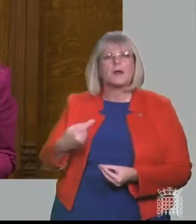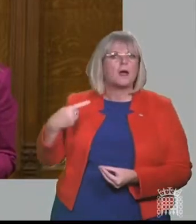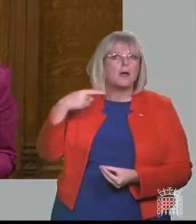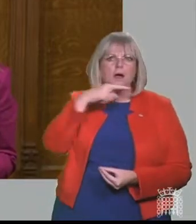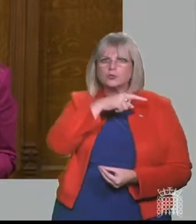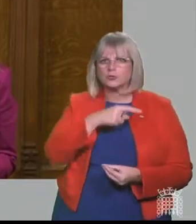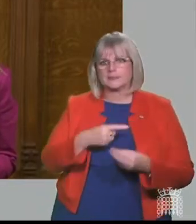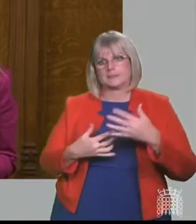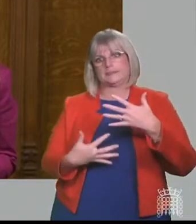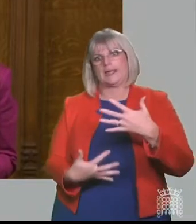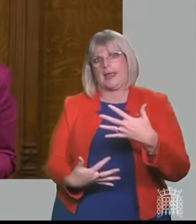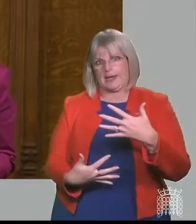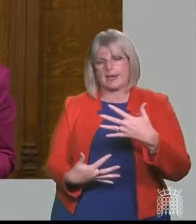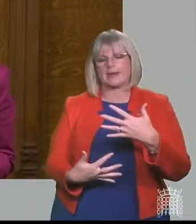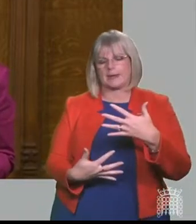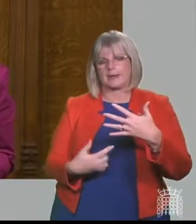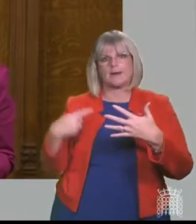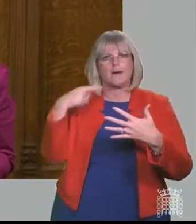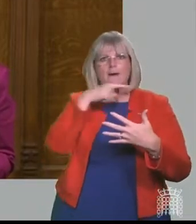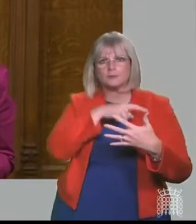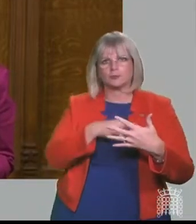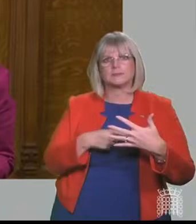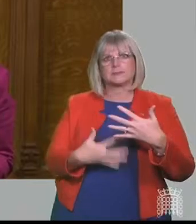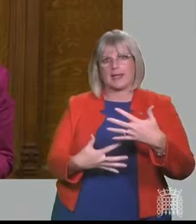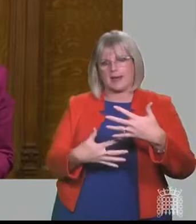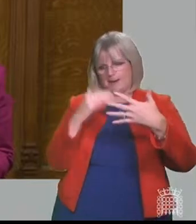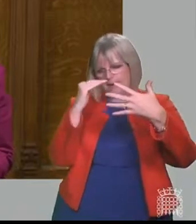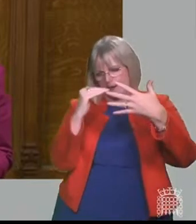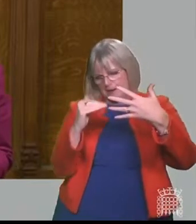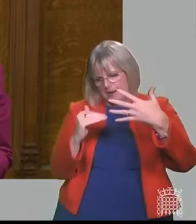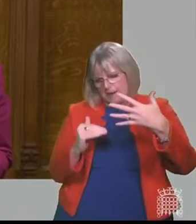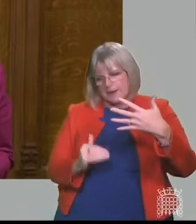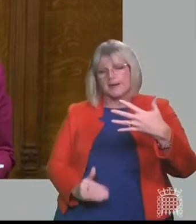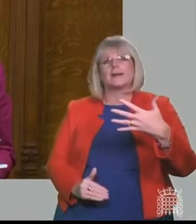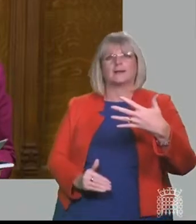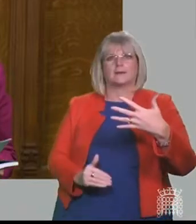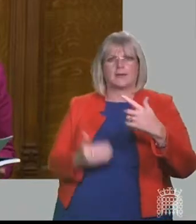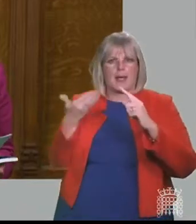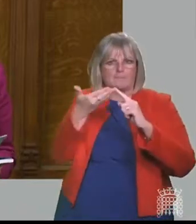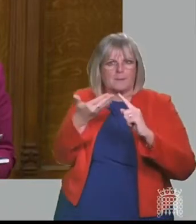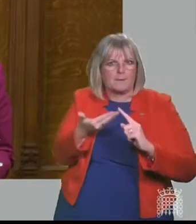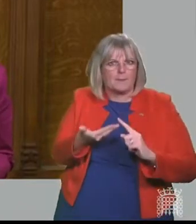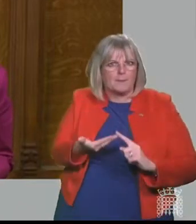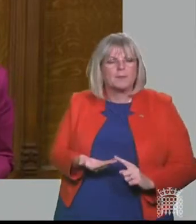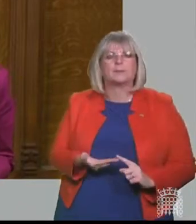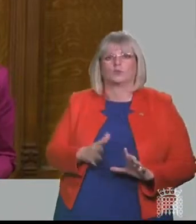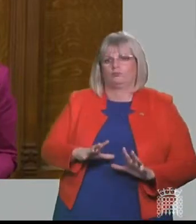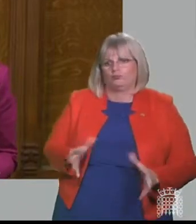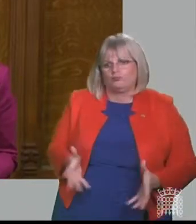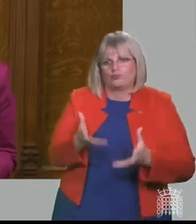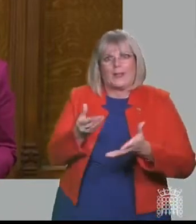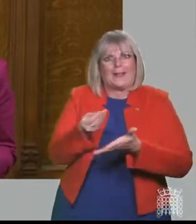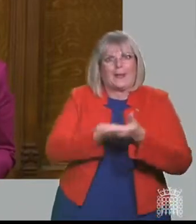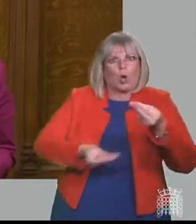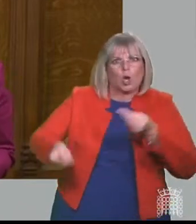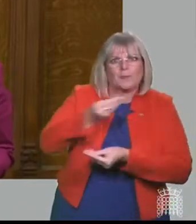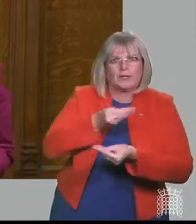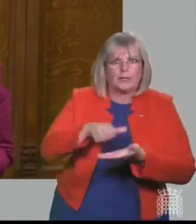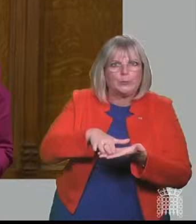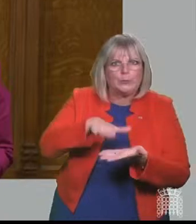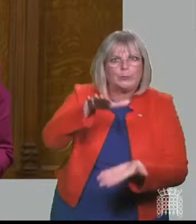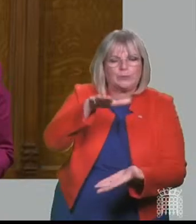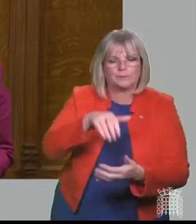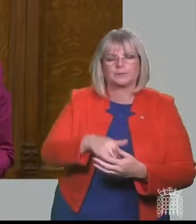the announcements today that will drive growth in the UK economy. I welcome the fact that the Office for